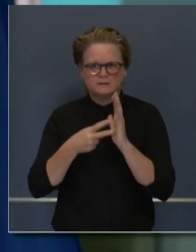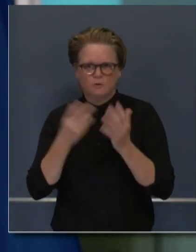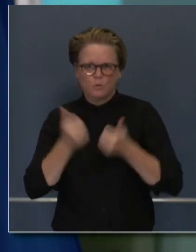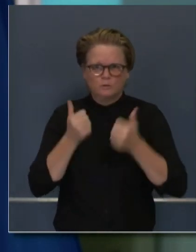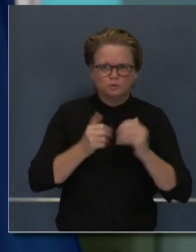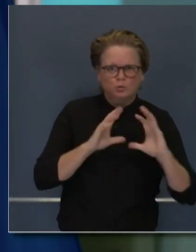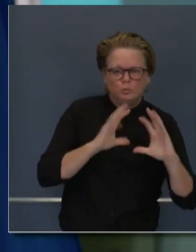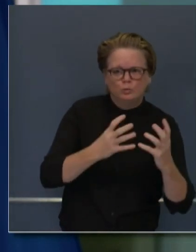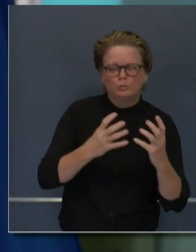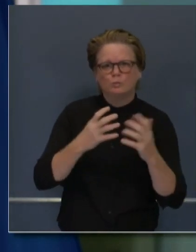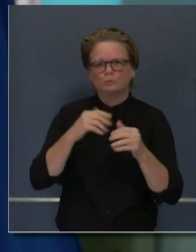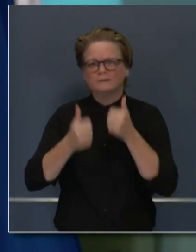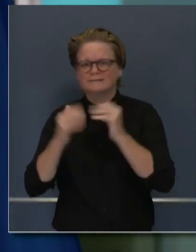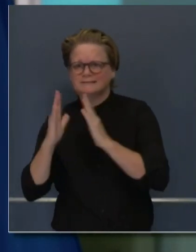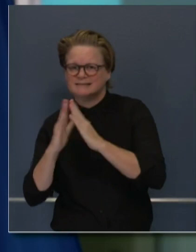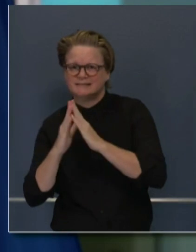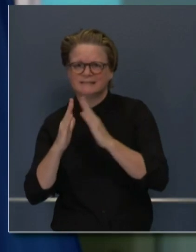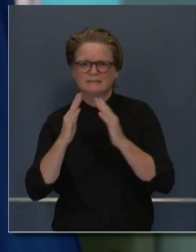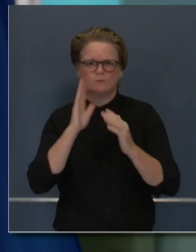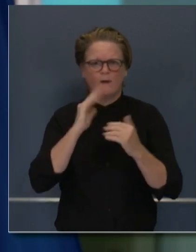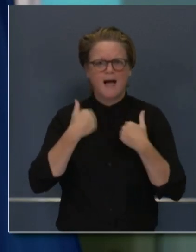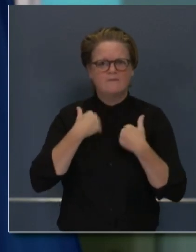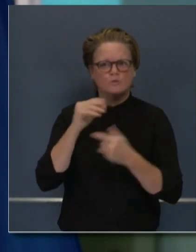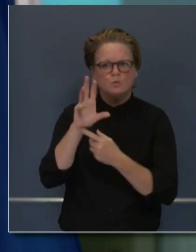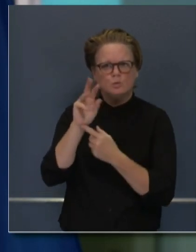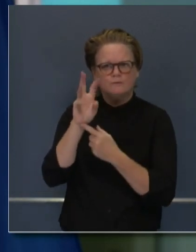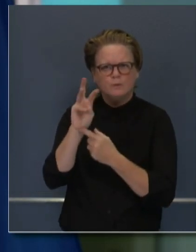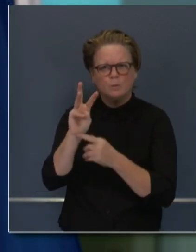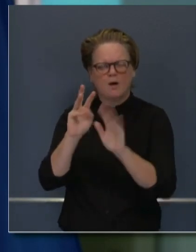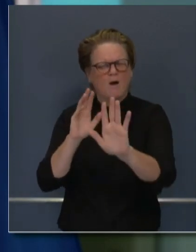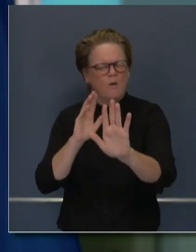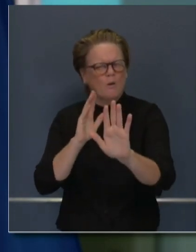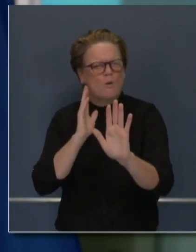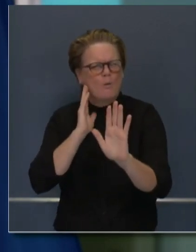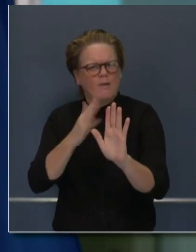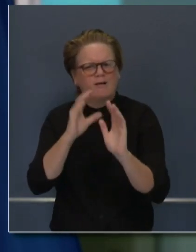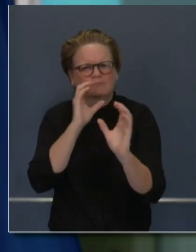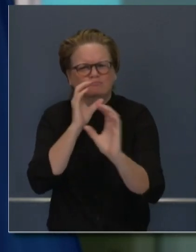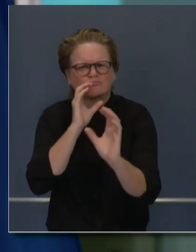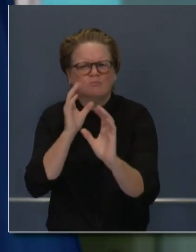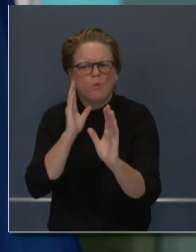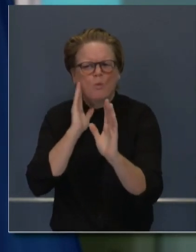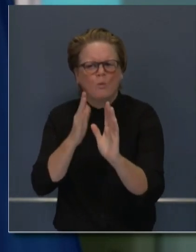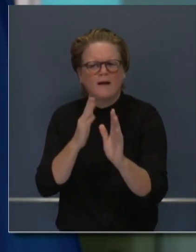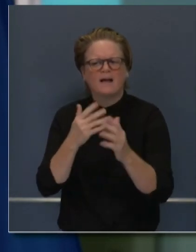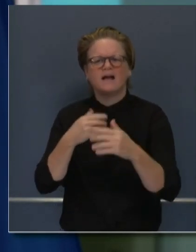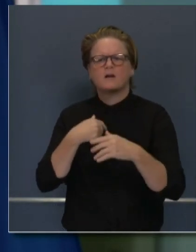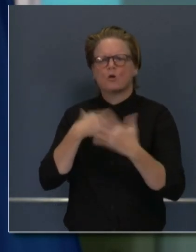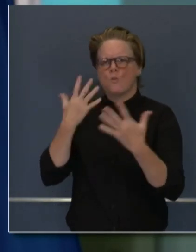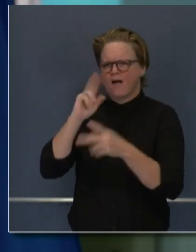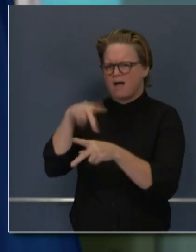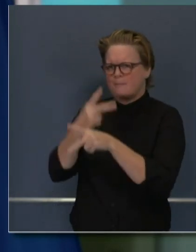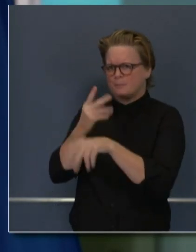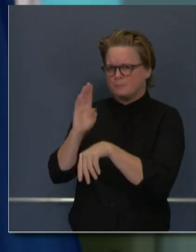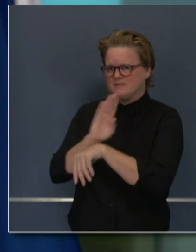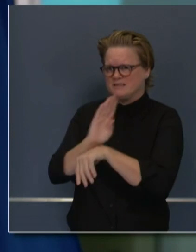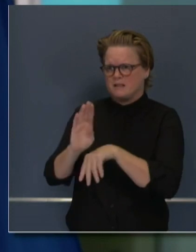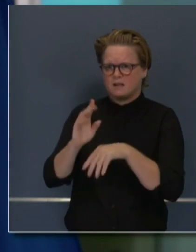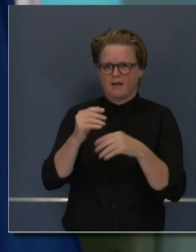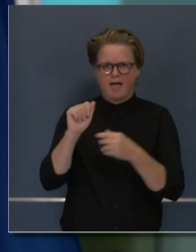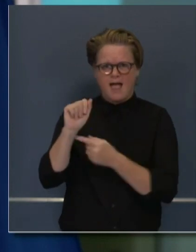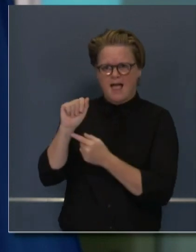impact? What does a real curfew mean in terms of just certain kinds of industry and business activities? That's what we're referring to in